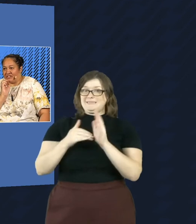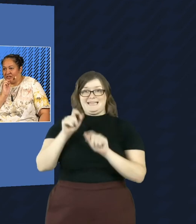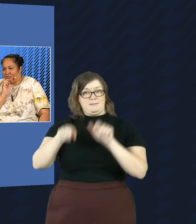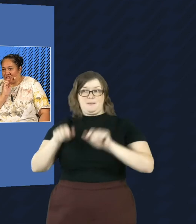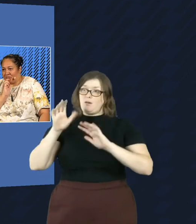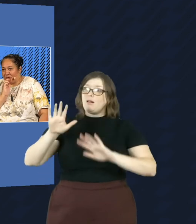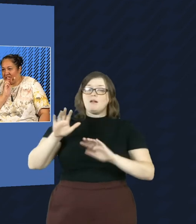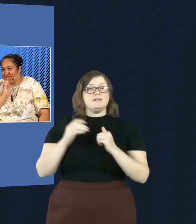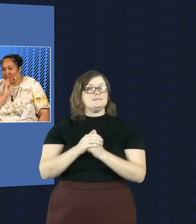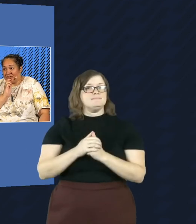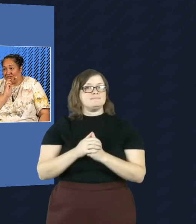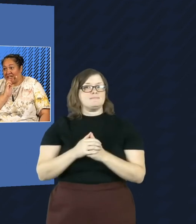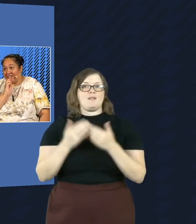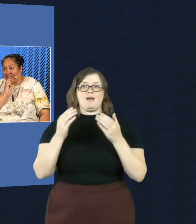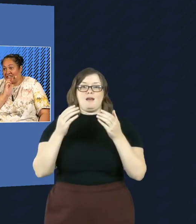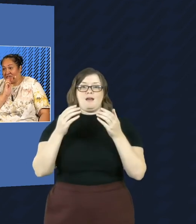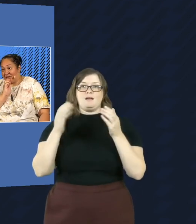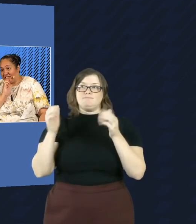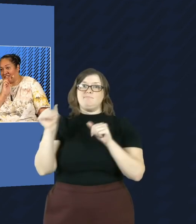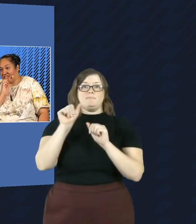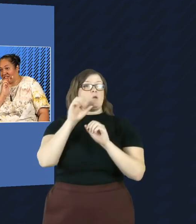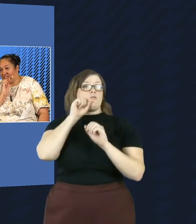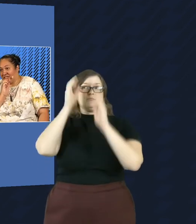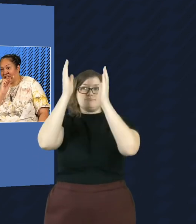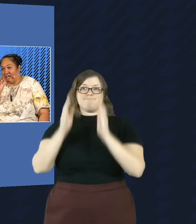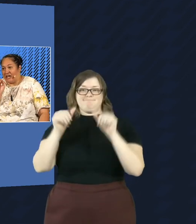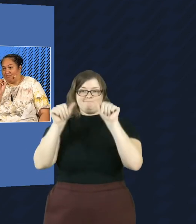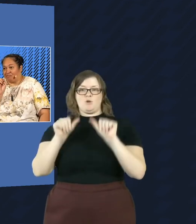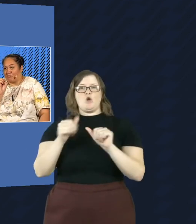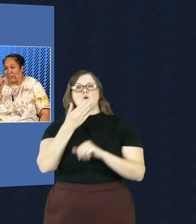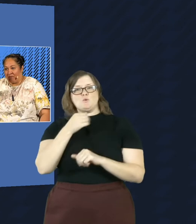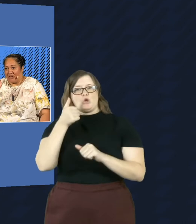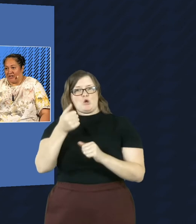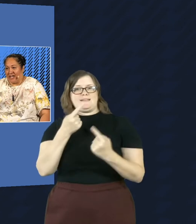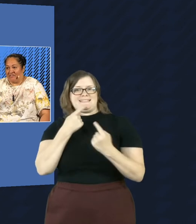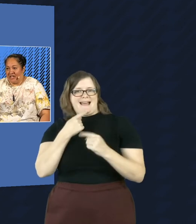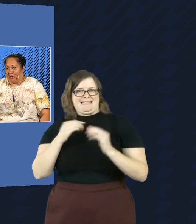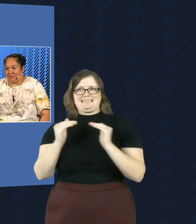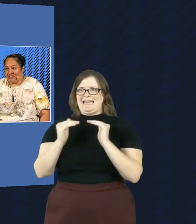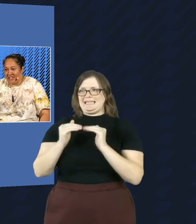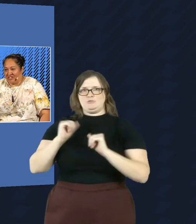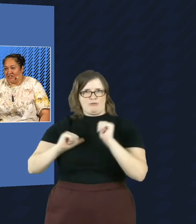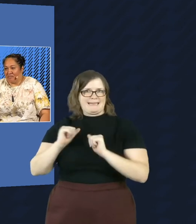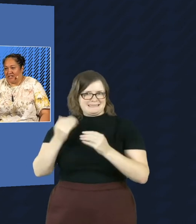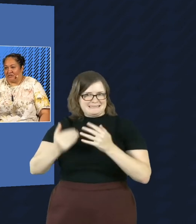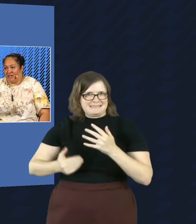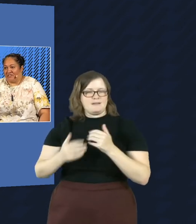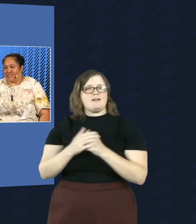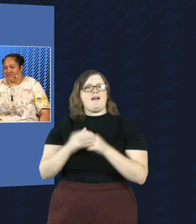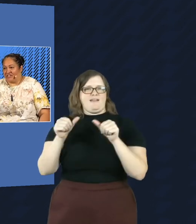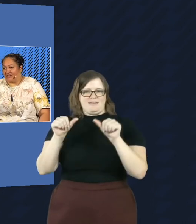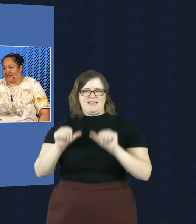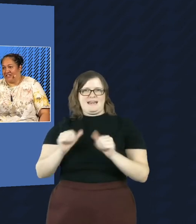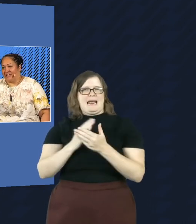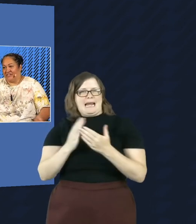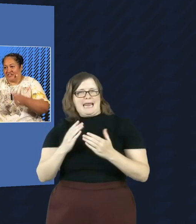down to the third principle there, use good data standards and practices. And below, have clear purpose and action, balance benefits